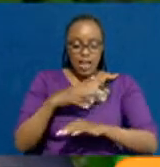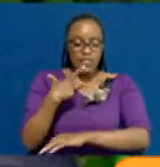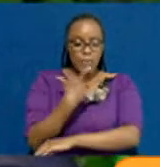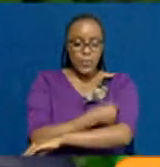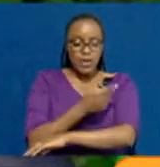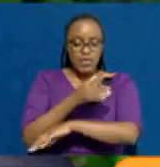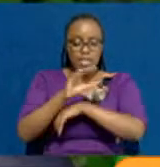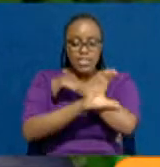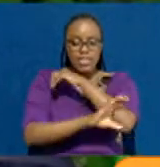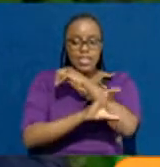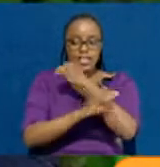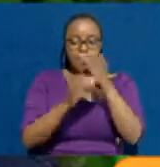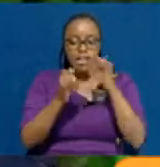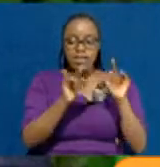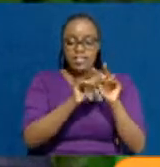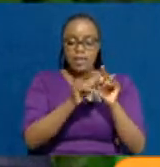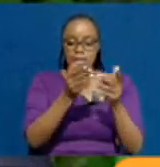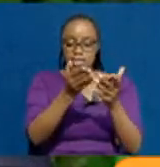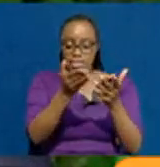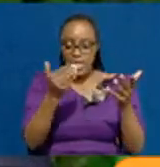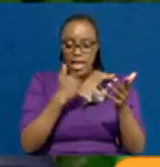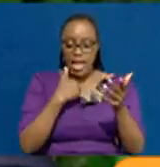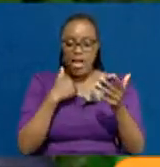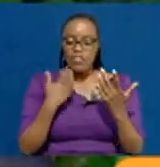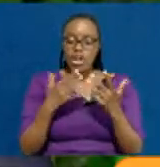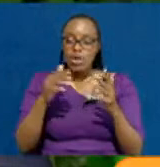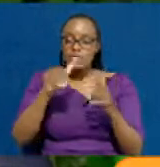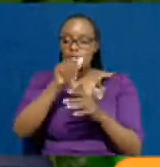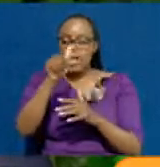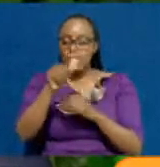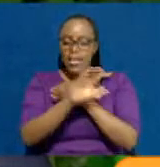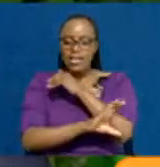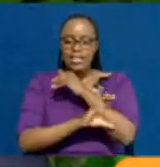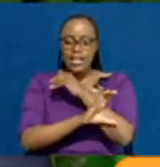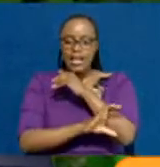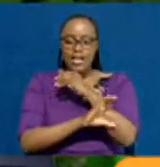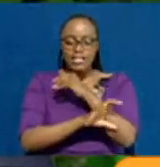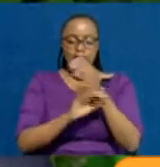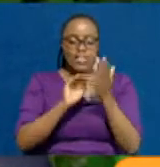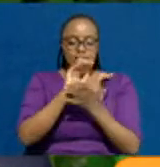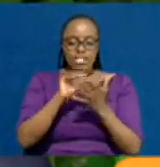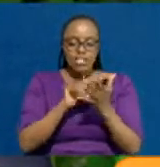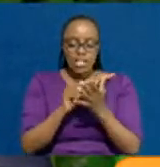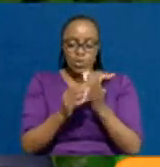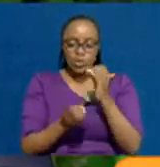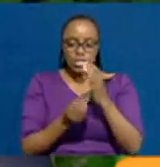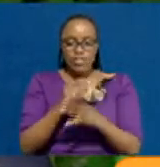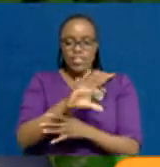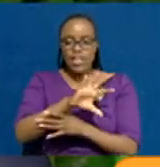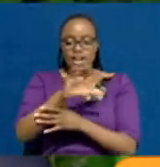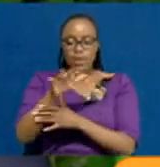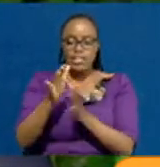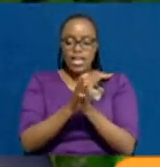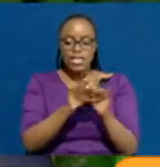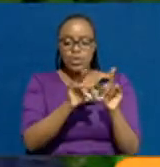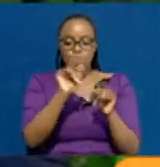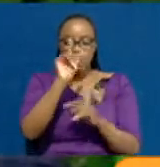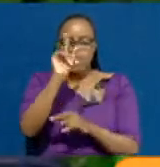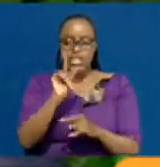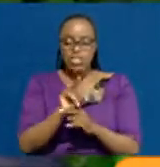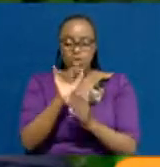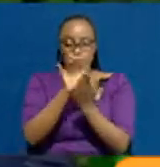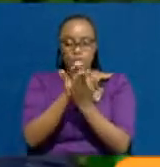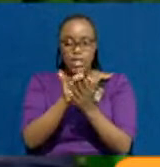now. In the pipeline, those that are in the country, in the central stores, in the counties, and in the regional stores.